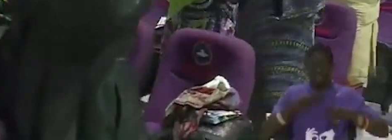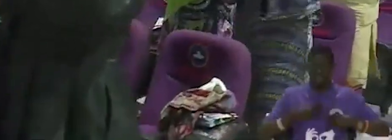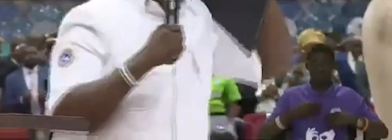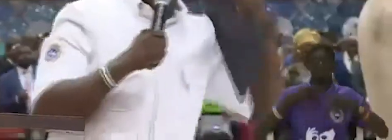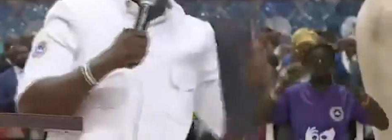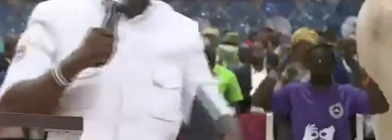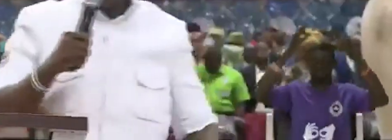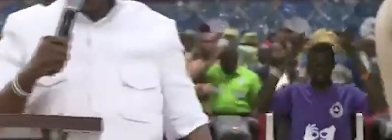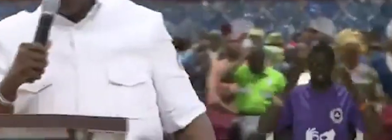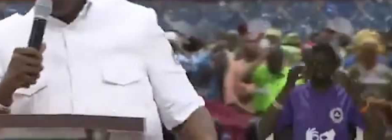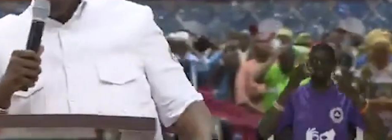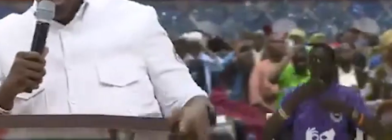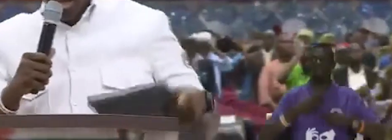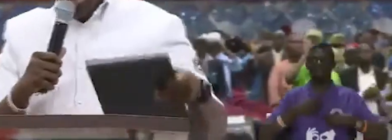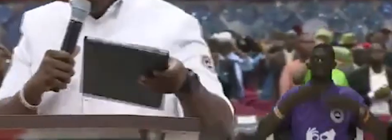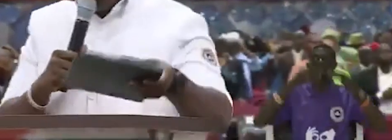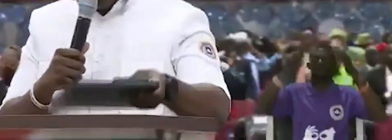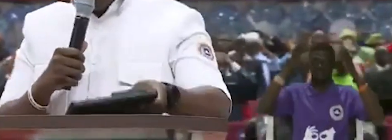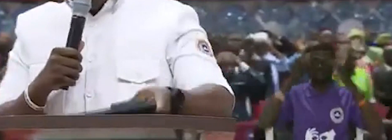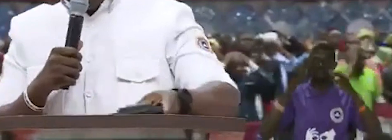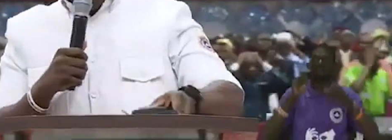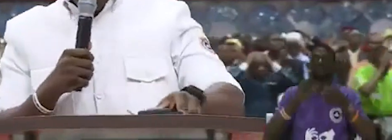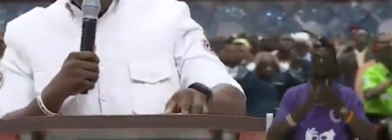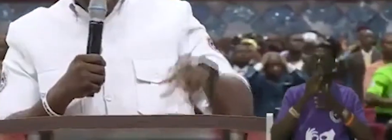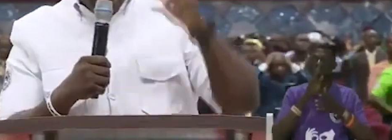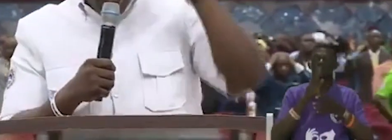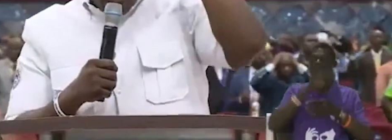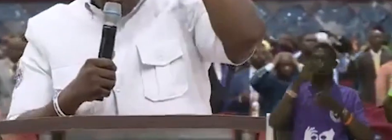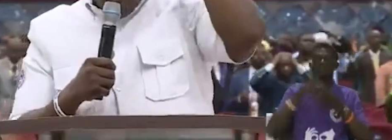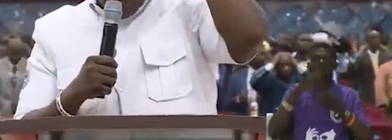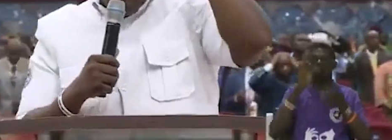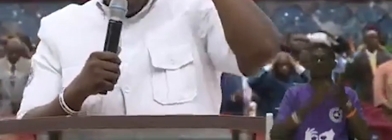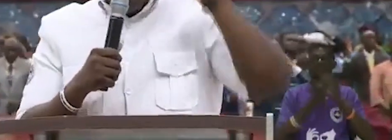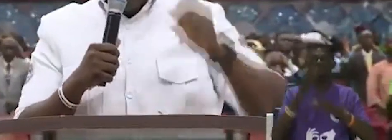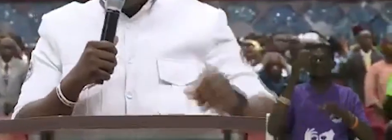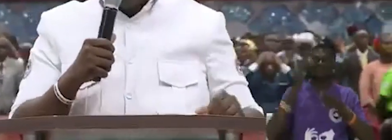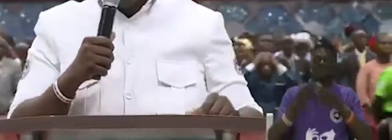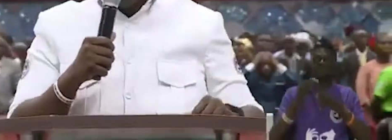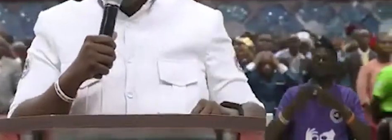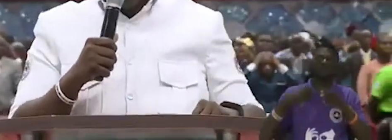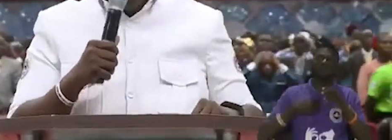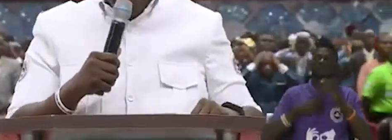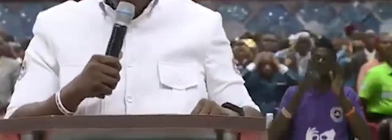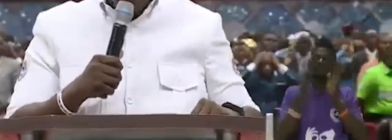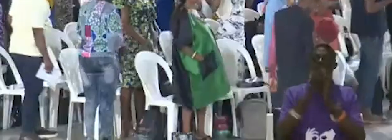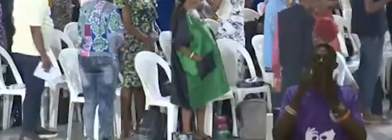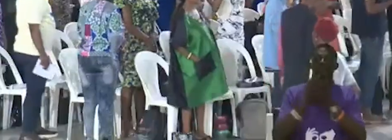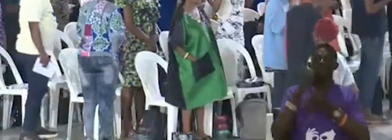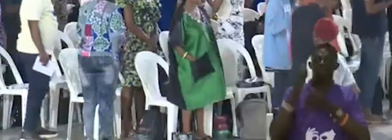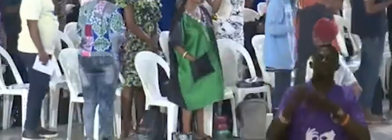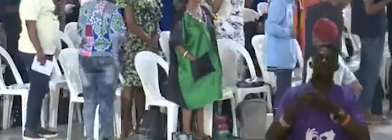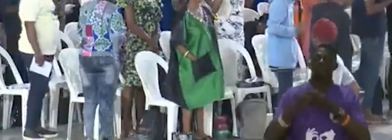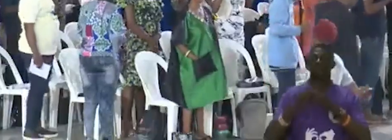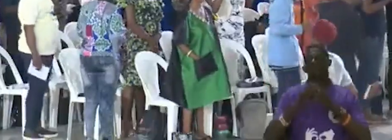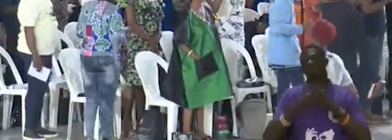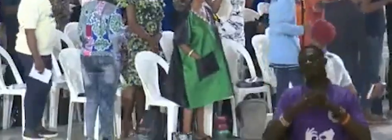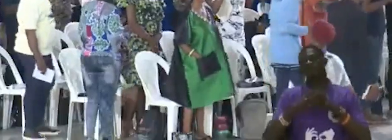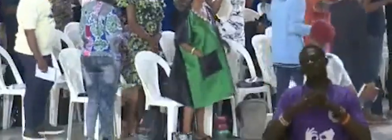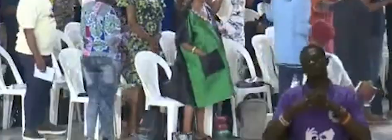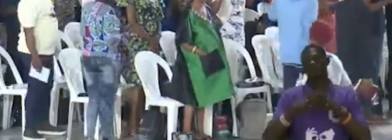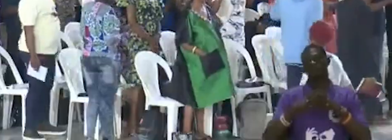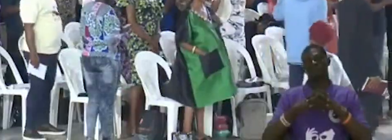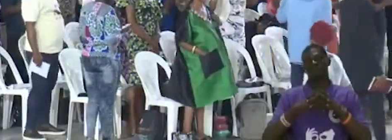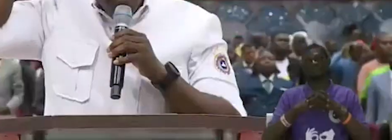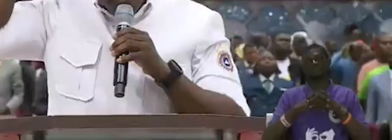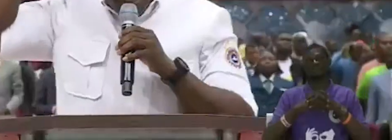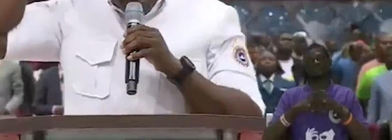crown. Give me your crown. And so shall it be in Jesus' precious mighty name we have prayed. My